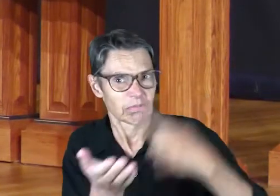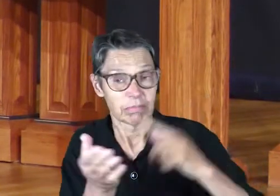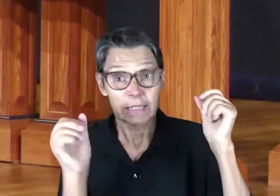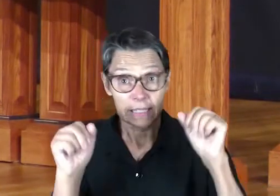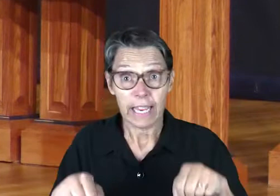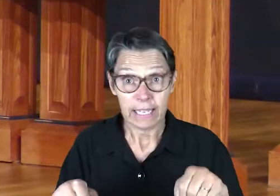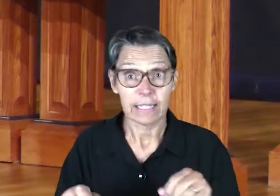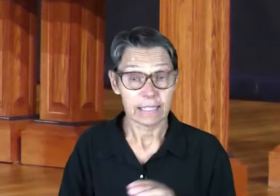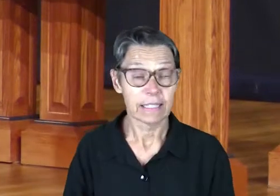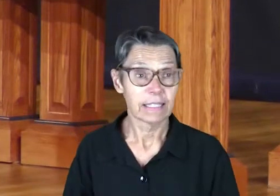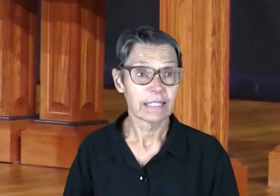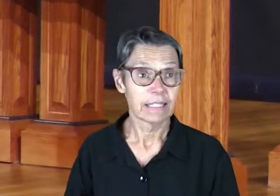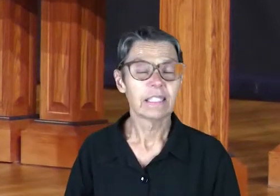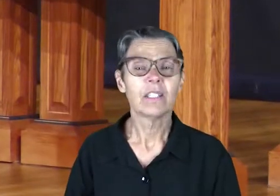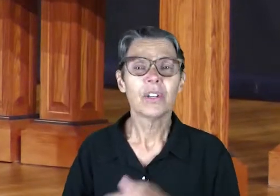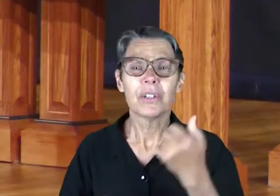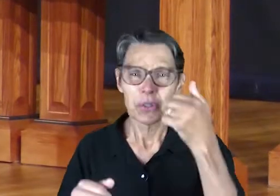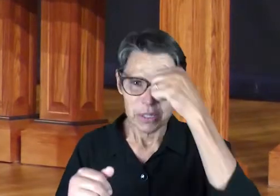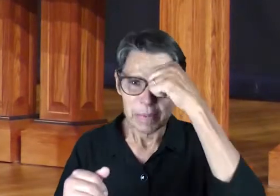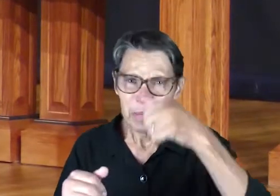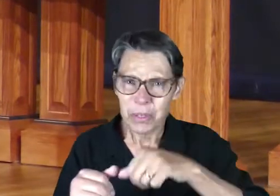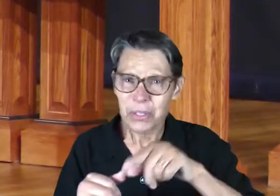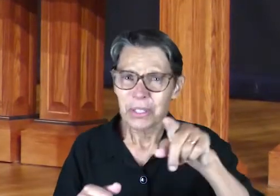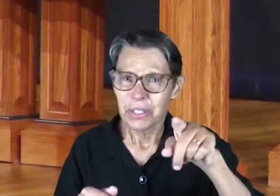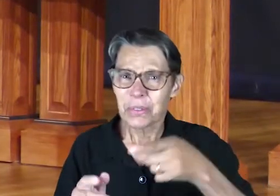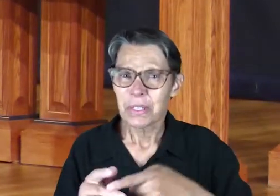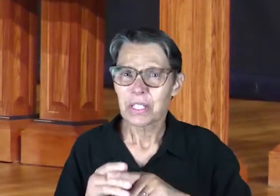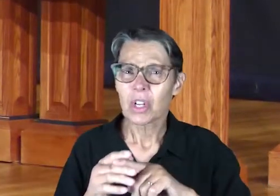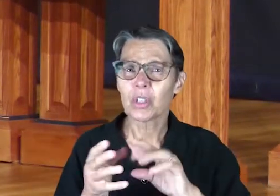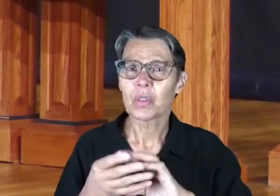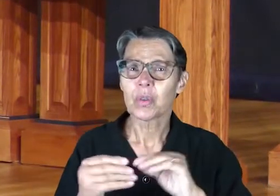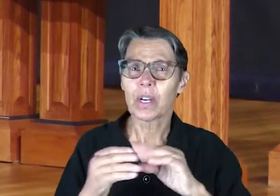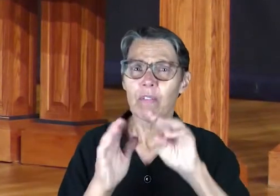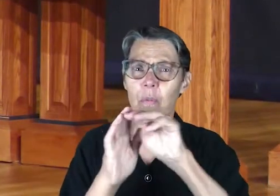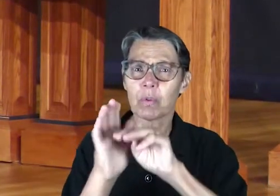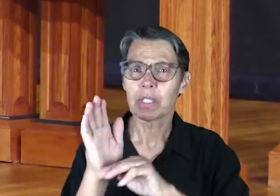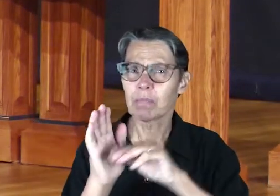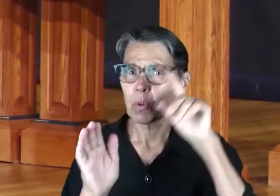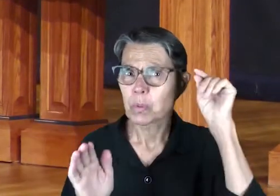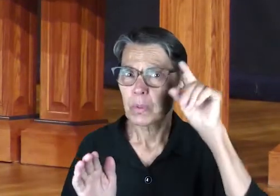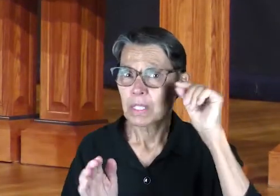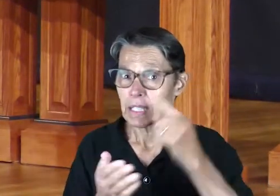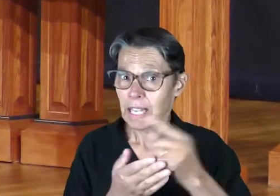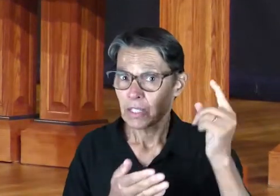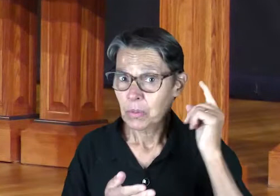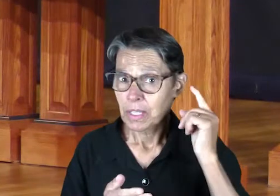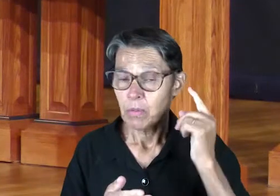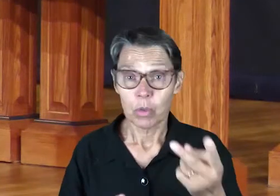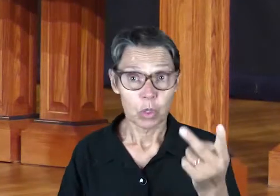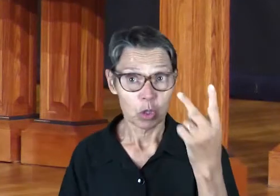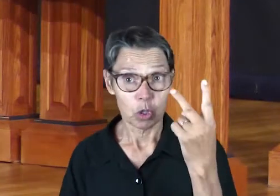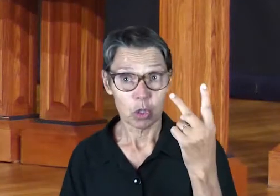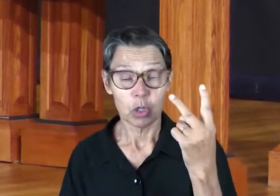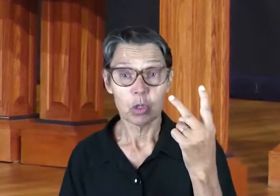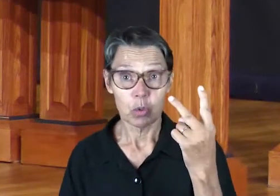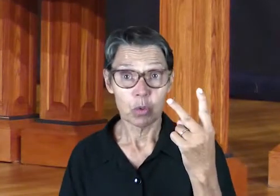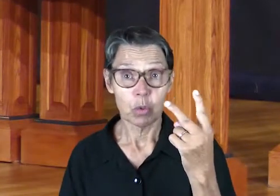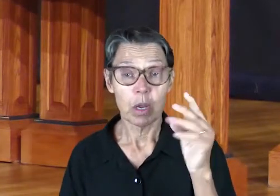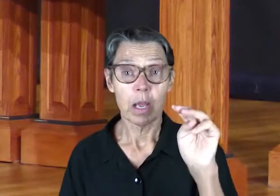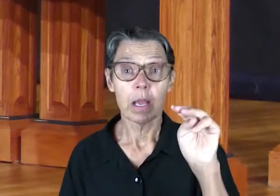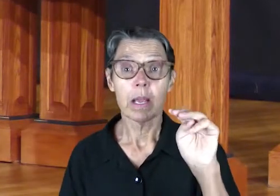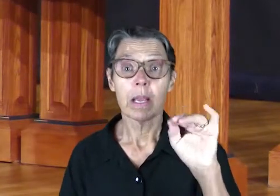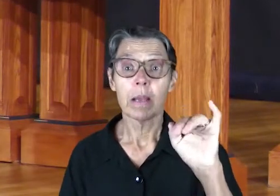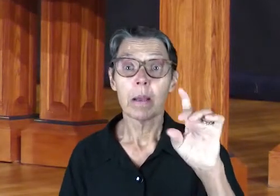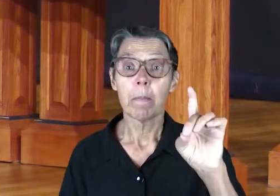arguers in the scriptures today. You remember with me, we started the story of Moses last week with the two